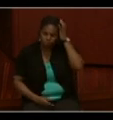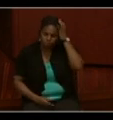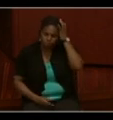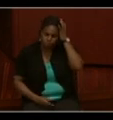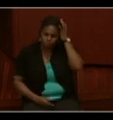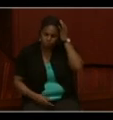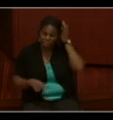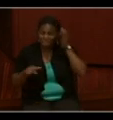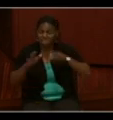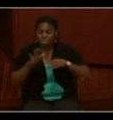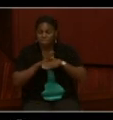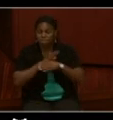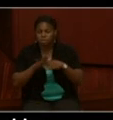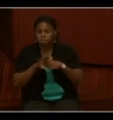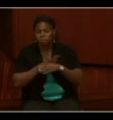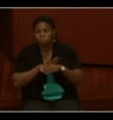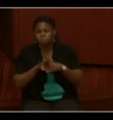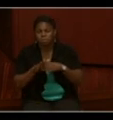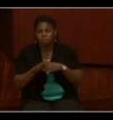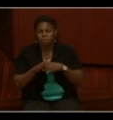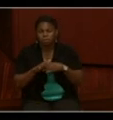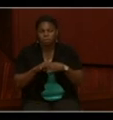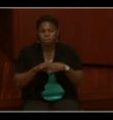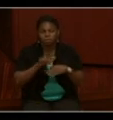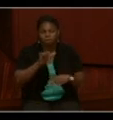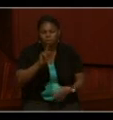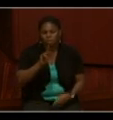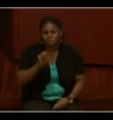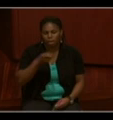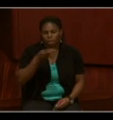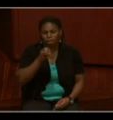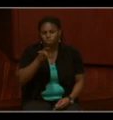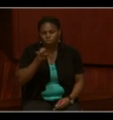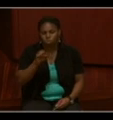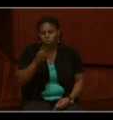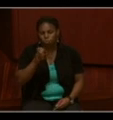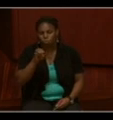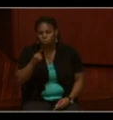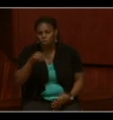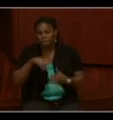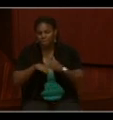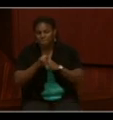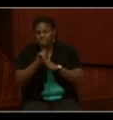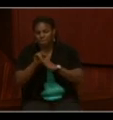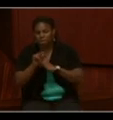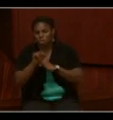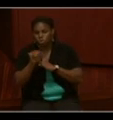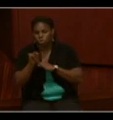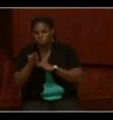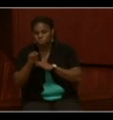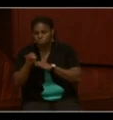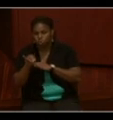this is a business that was a lace house dry goods company on Market Street in St. Louis, Missouri.